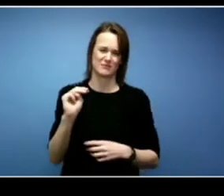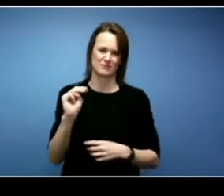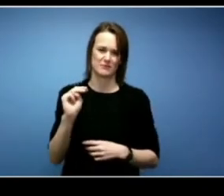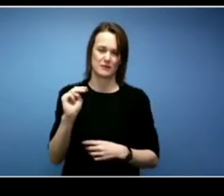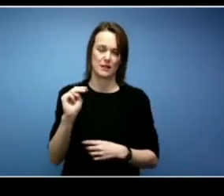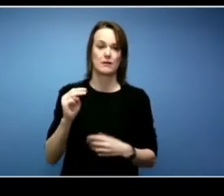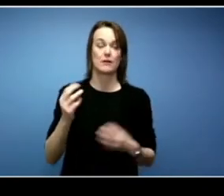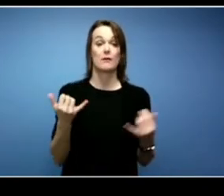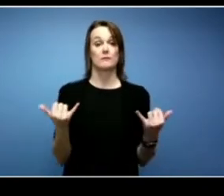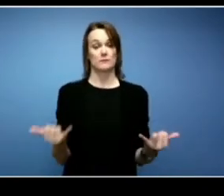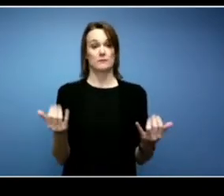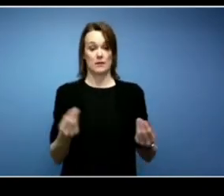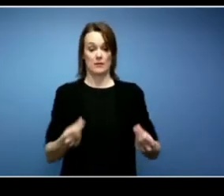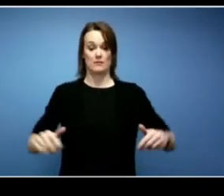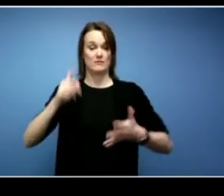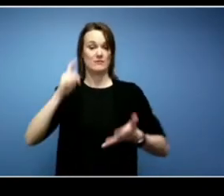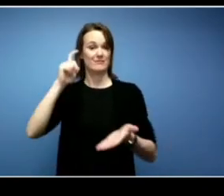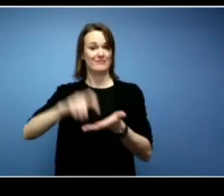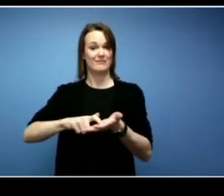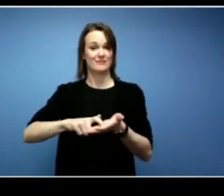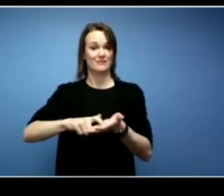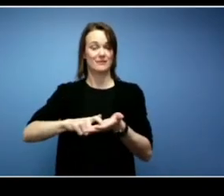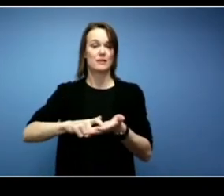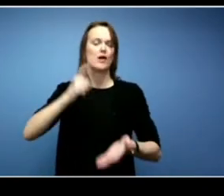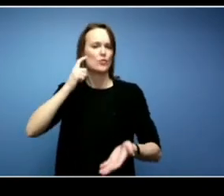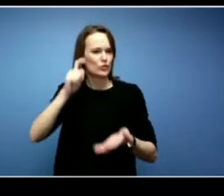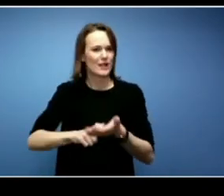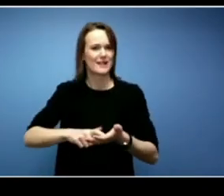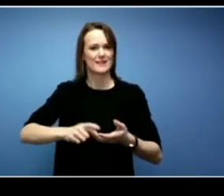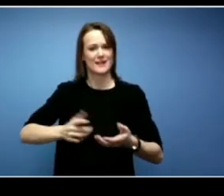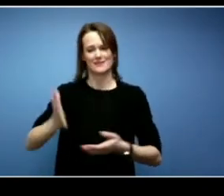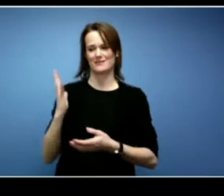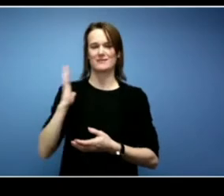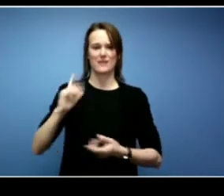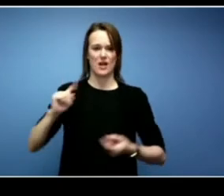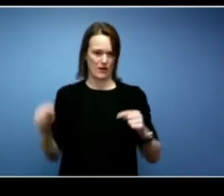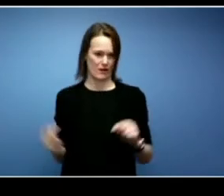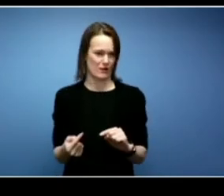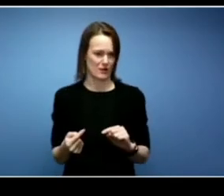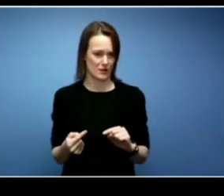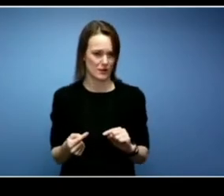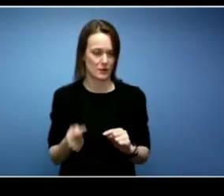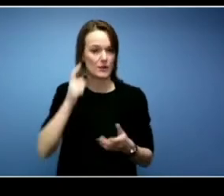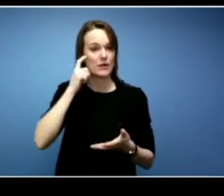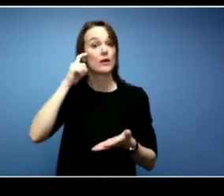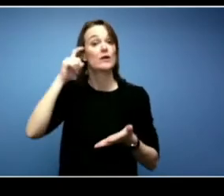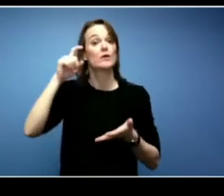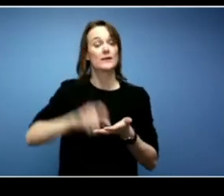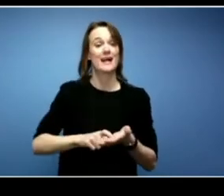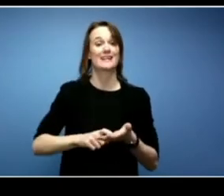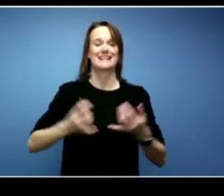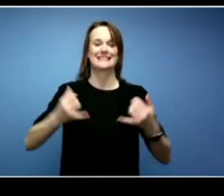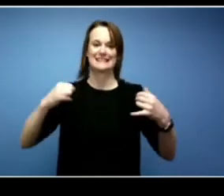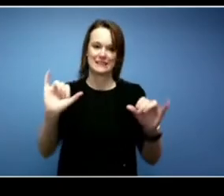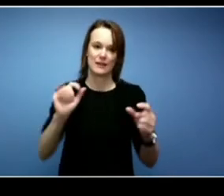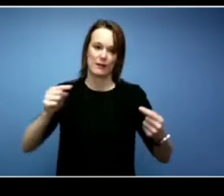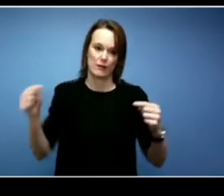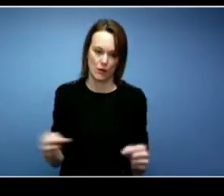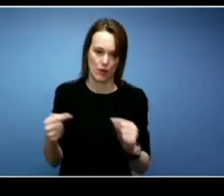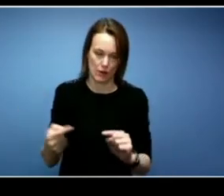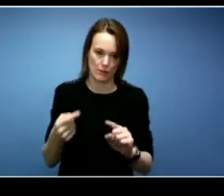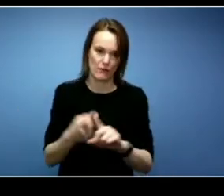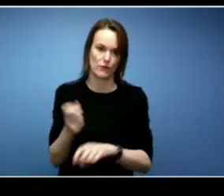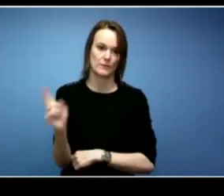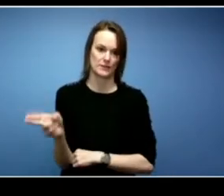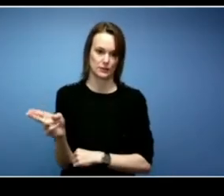the harms of the past, and equally as important, to recognize the impact this history continues to have on us today.